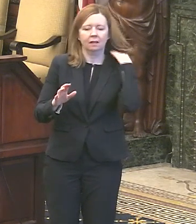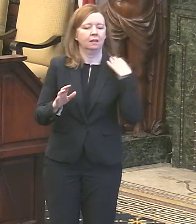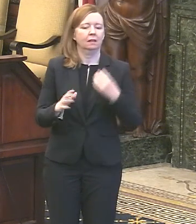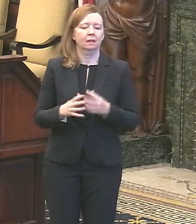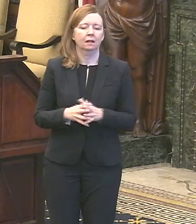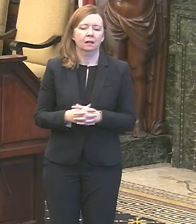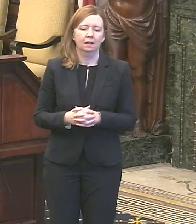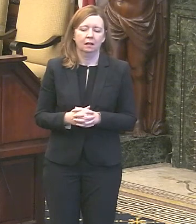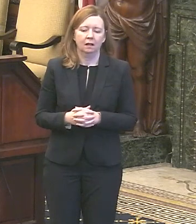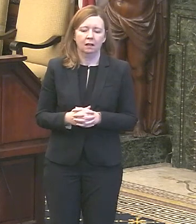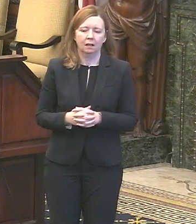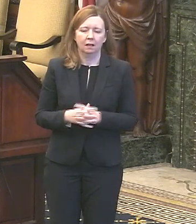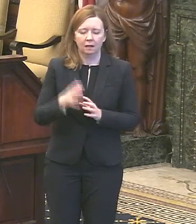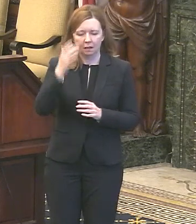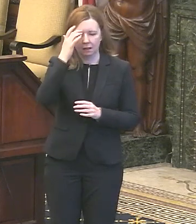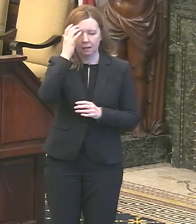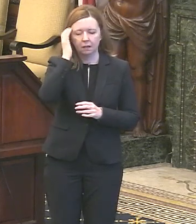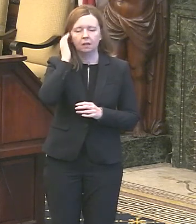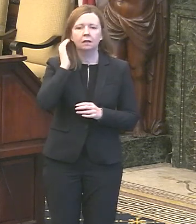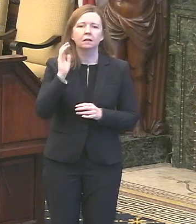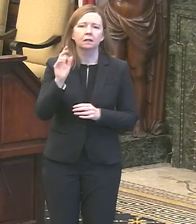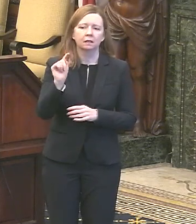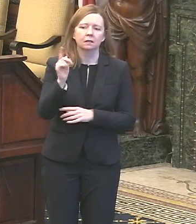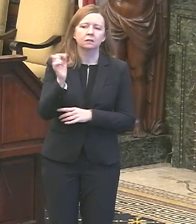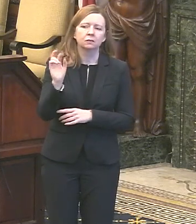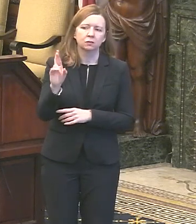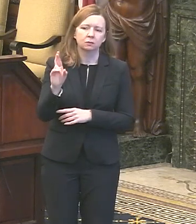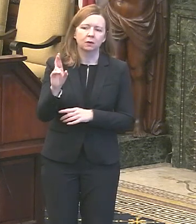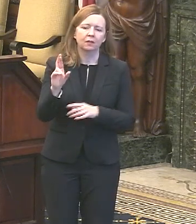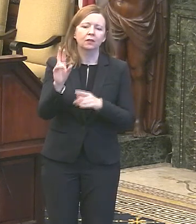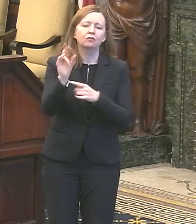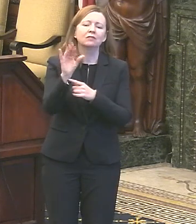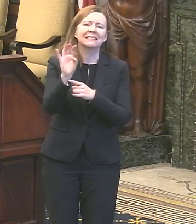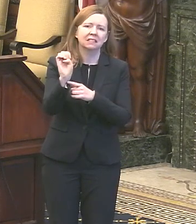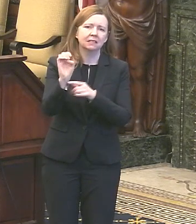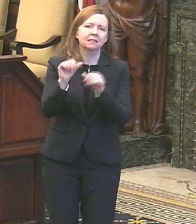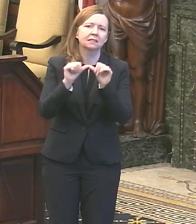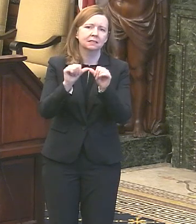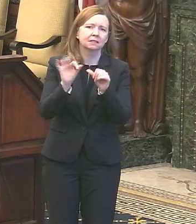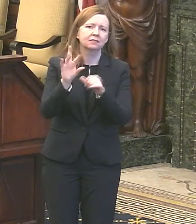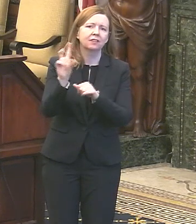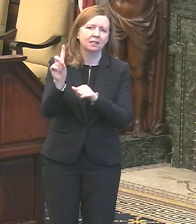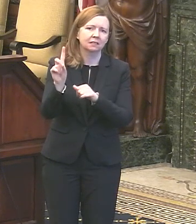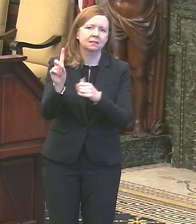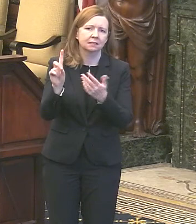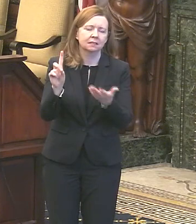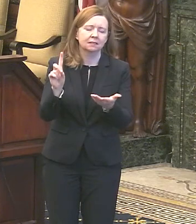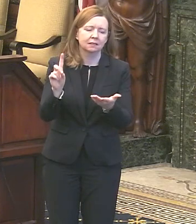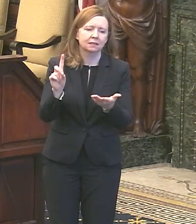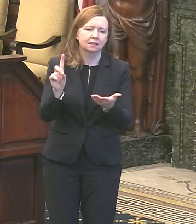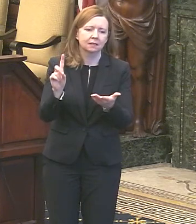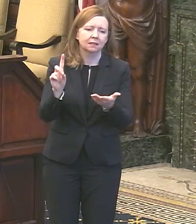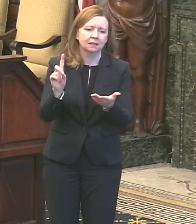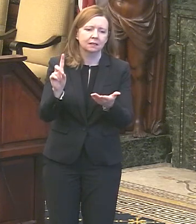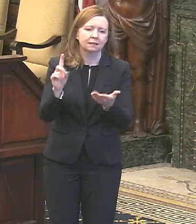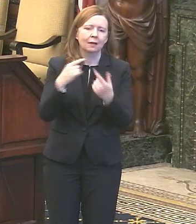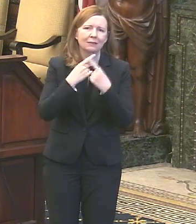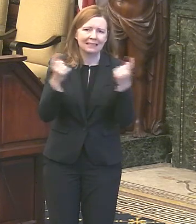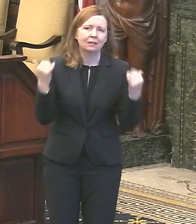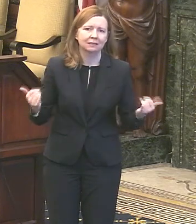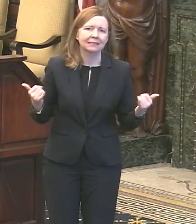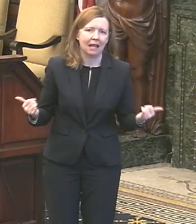Dunn. Tumar, he's referring to the Kensington Community Resilience Fund that was. There's funds that have been announced today.